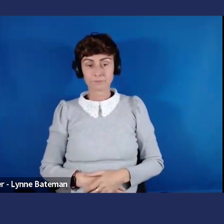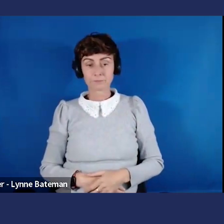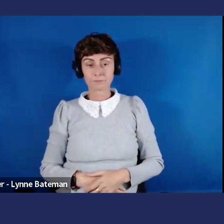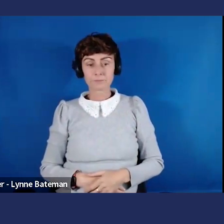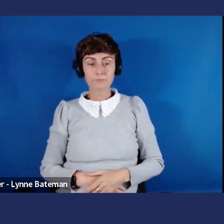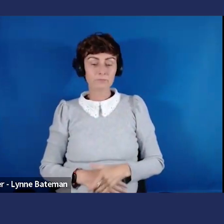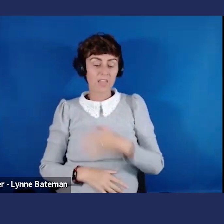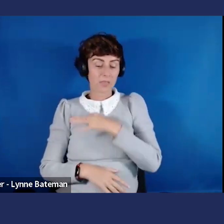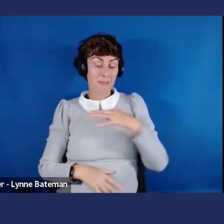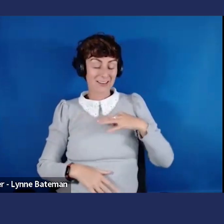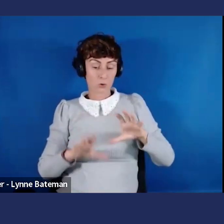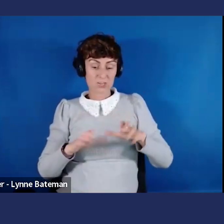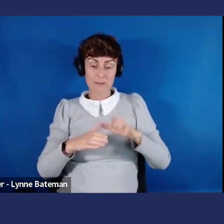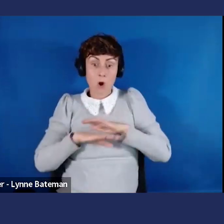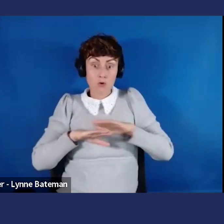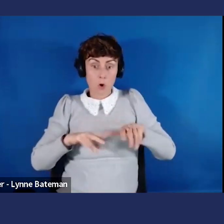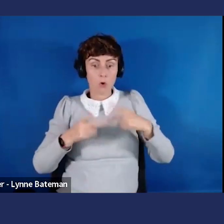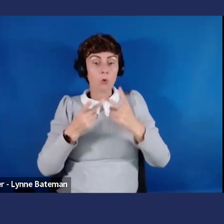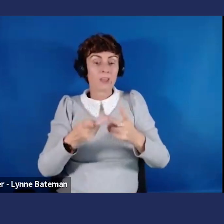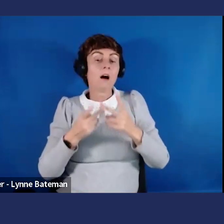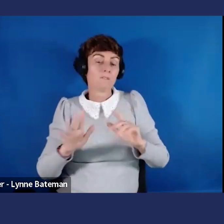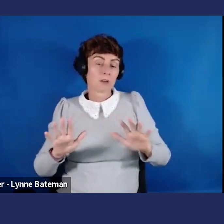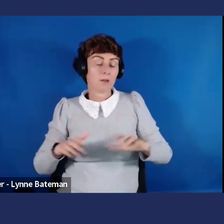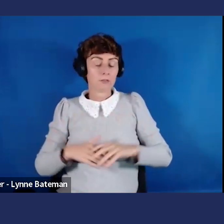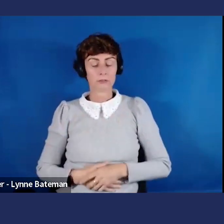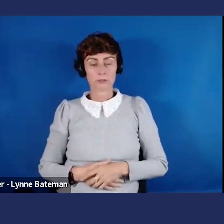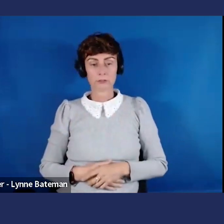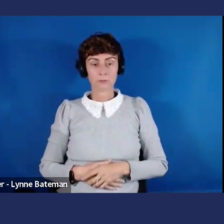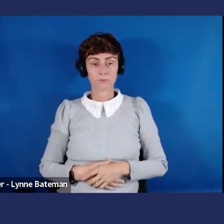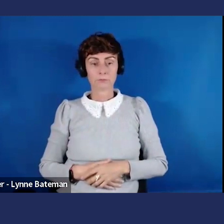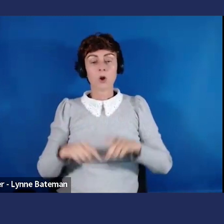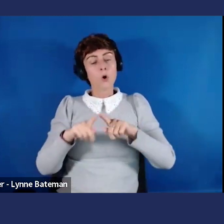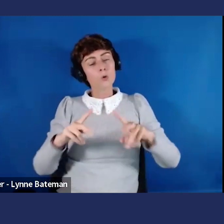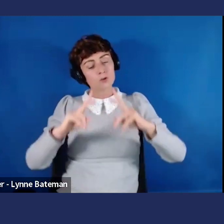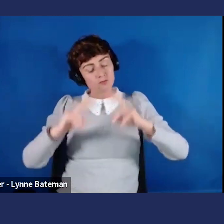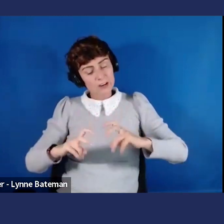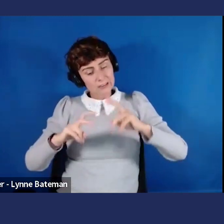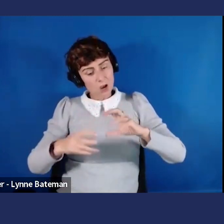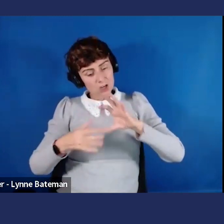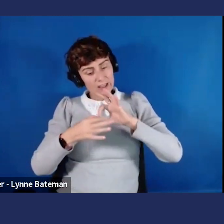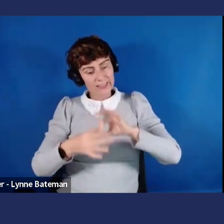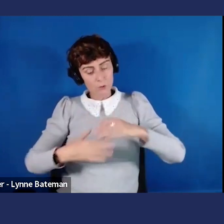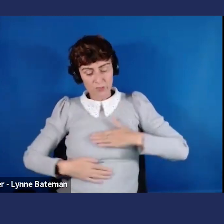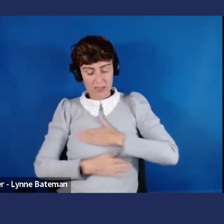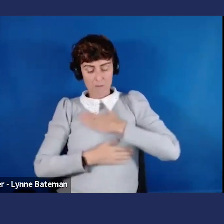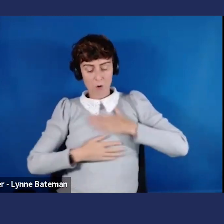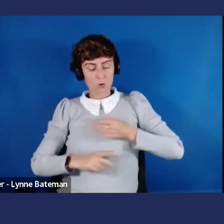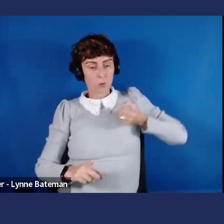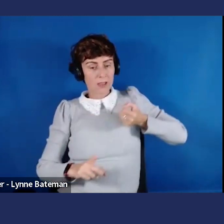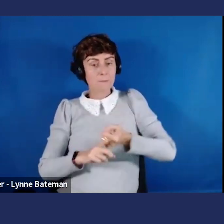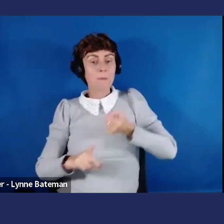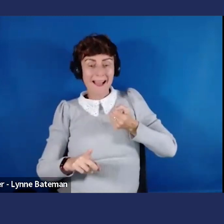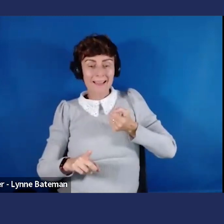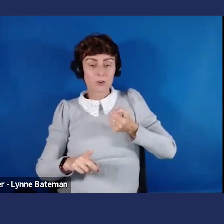the medical team that are supposed to be looking after you. And there's also some research into the birth trauma and the emotional impact that this may have,